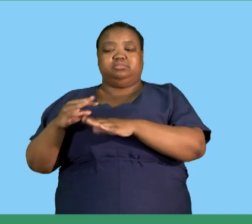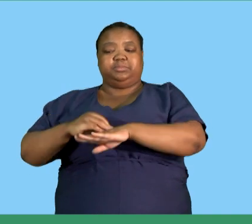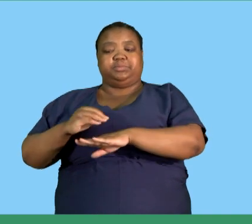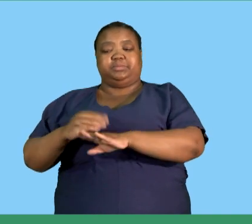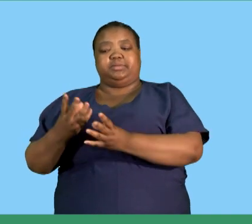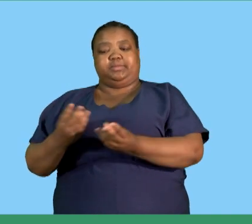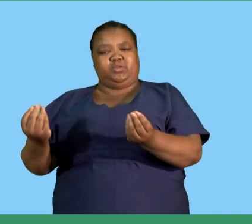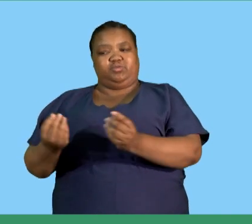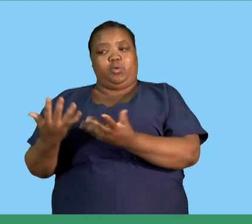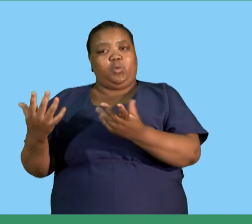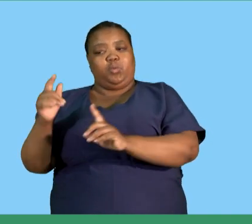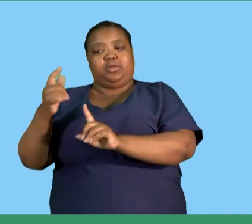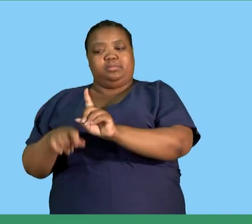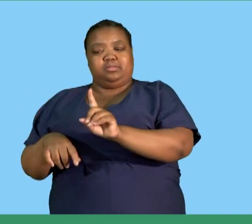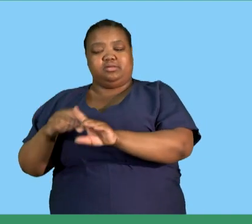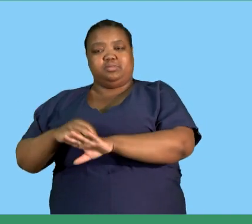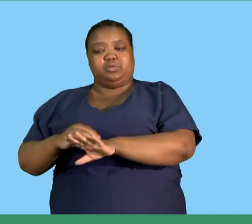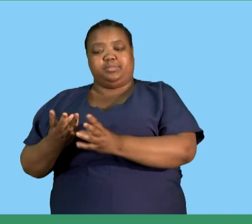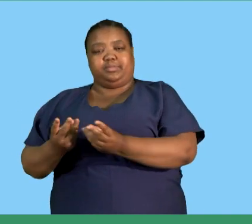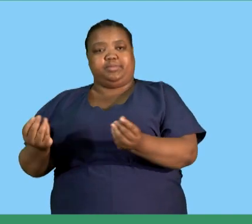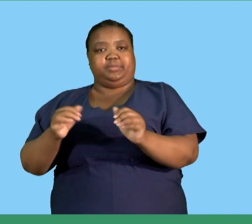team of an individual or team member.